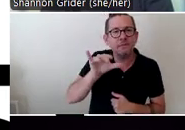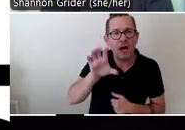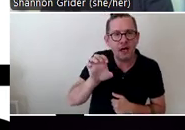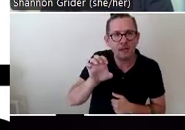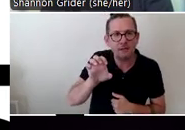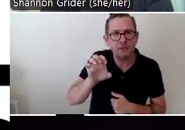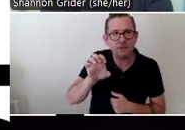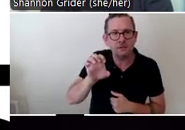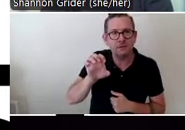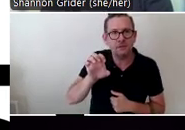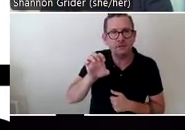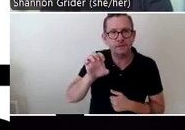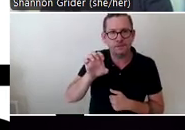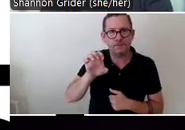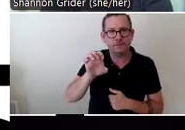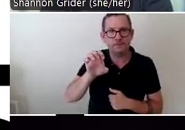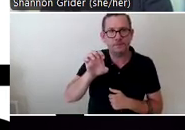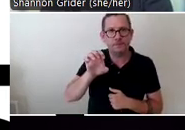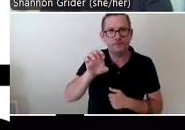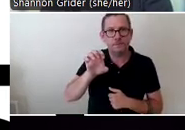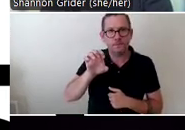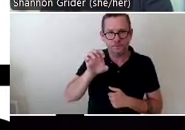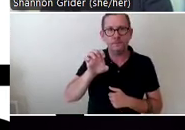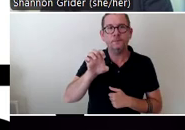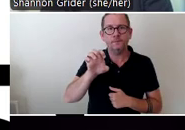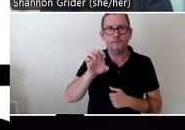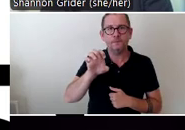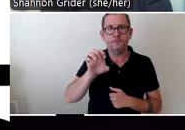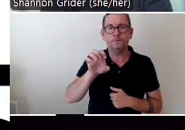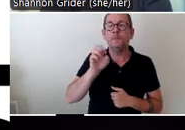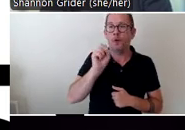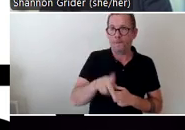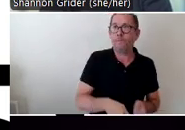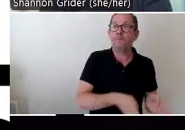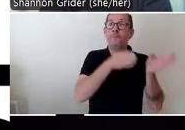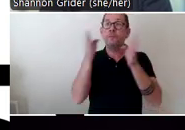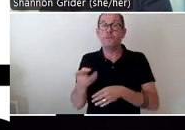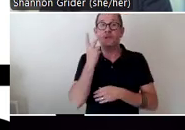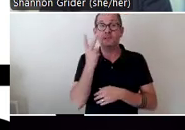It just is for any assistive technology or listening device.